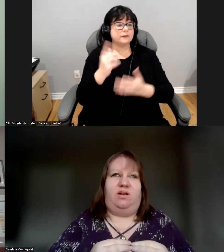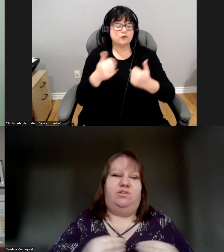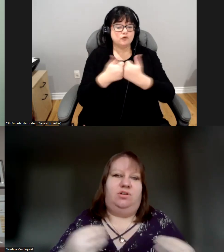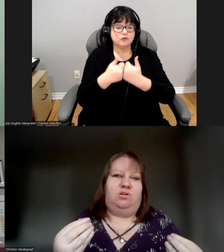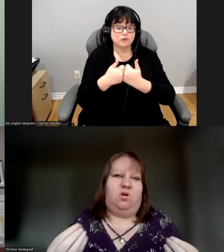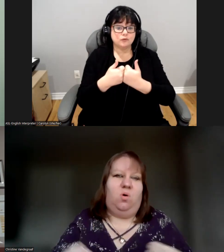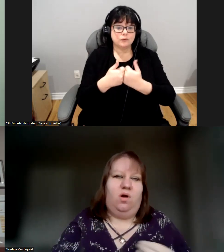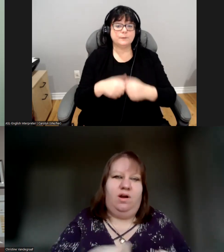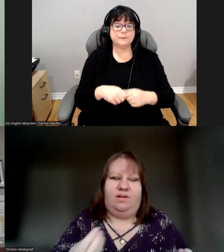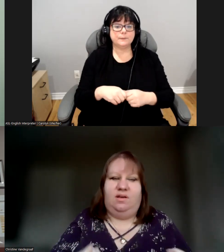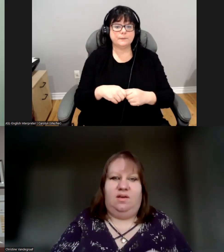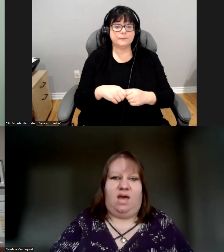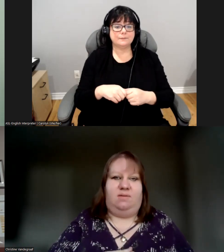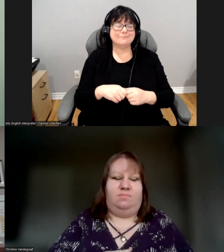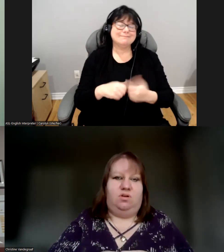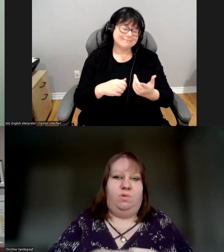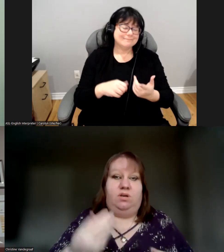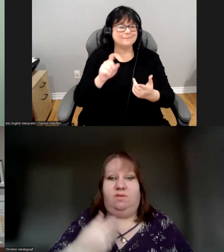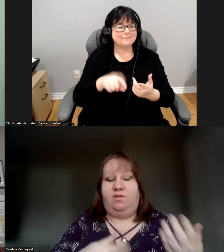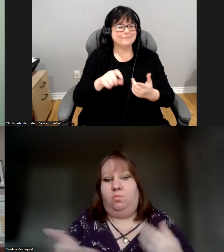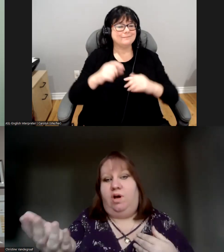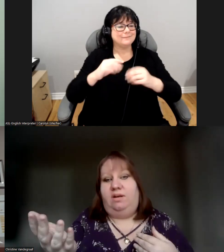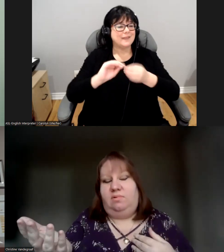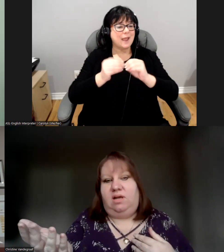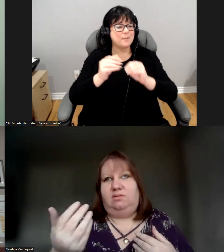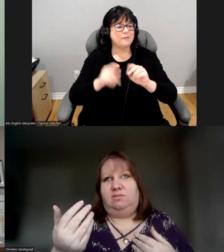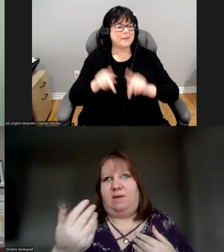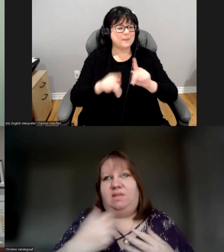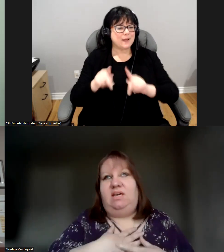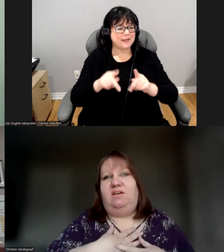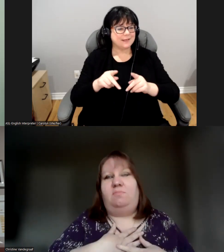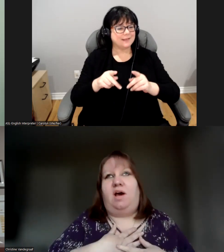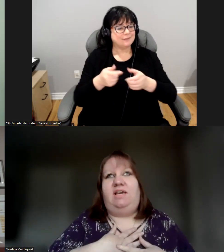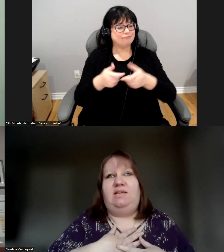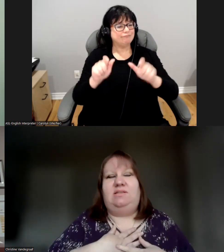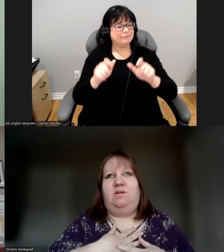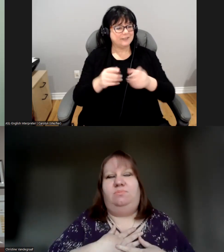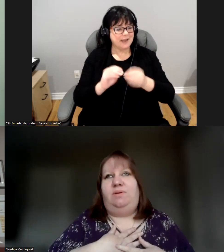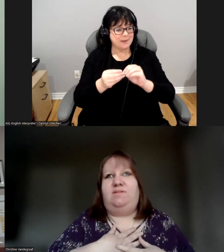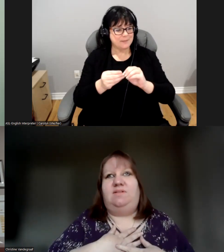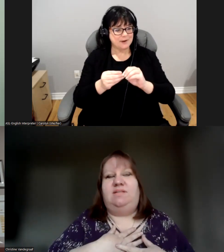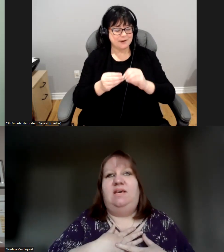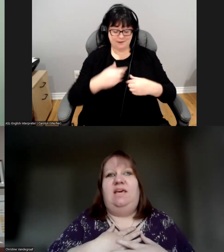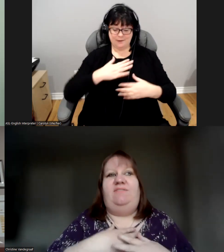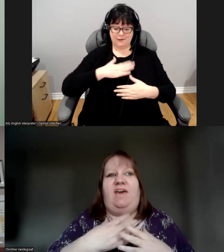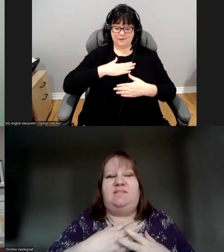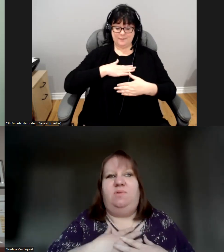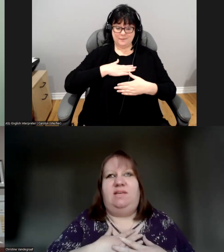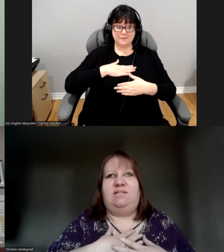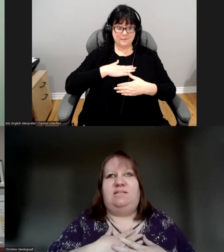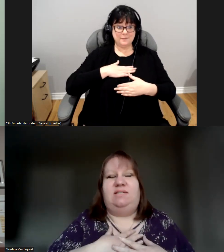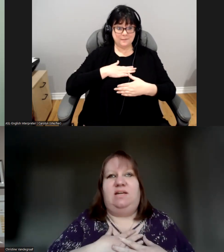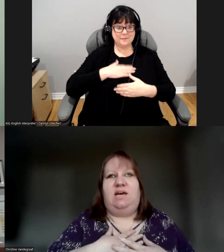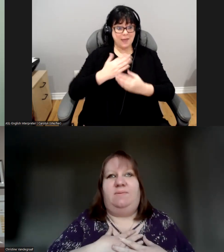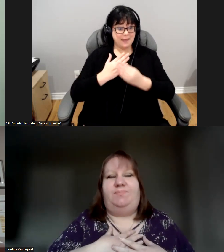a larger cohort. You know, we could refer one. I'm thinking of my caseload in employment services. If I have someone